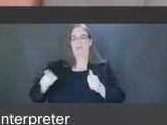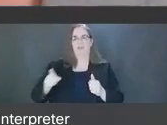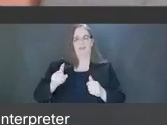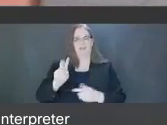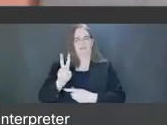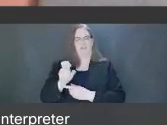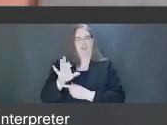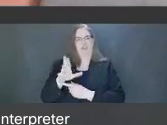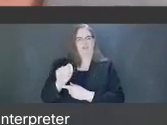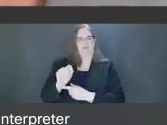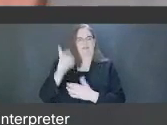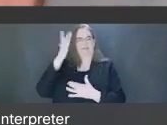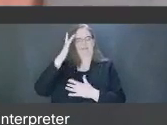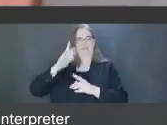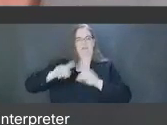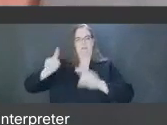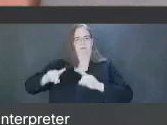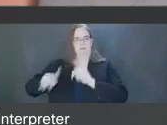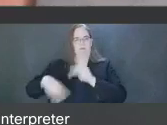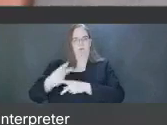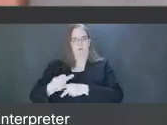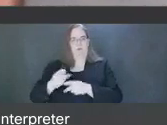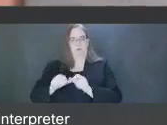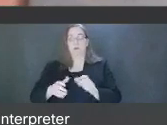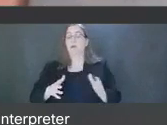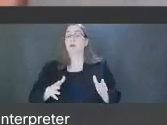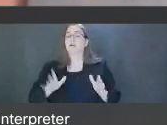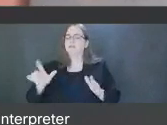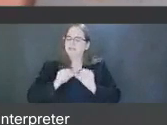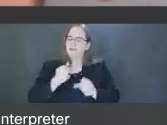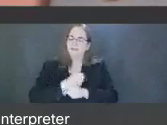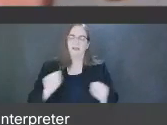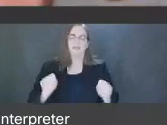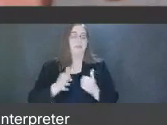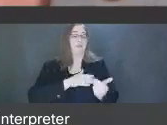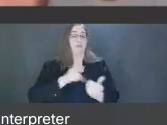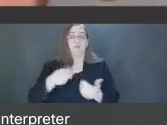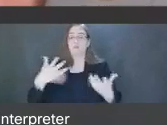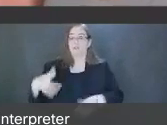So please stay safe. Even if you've been vaccinated, we